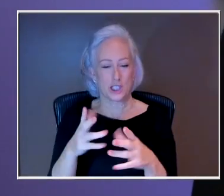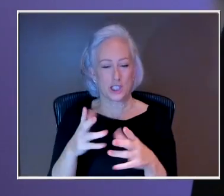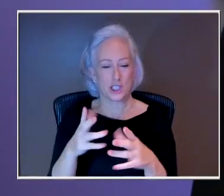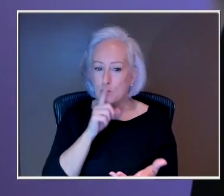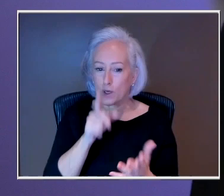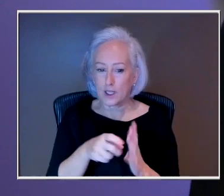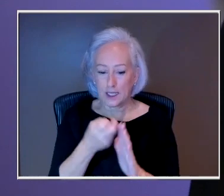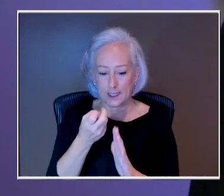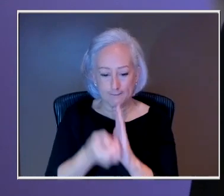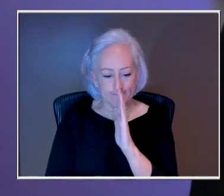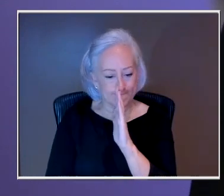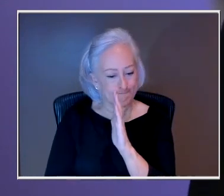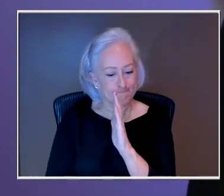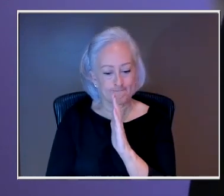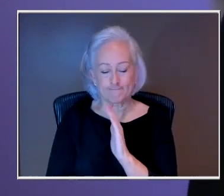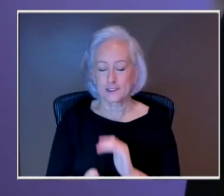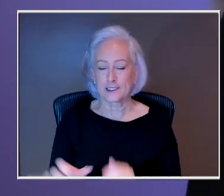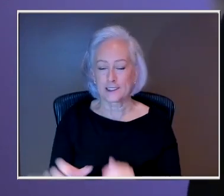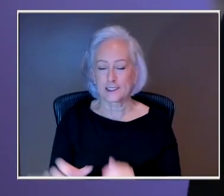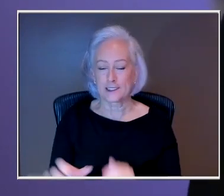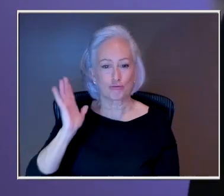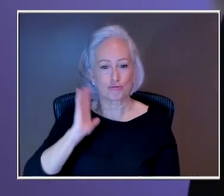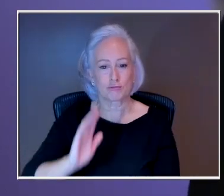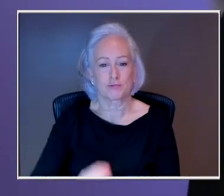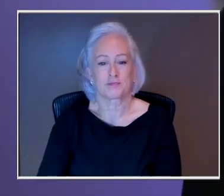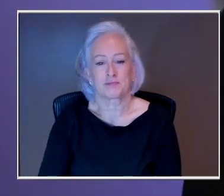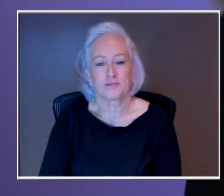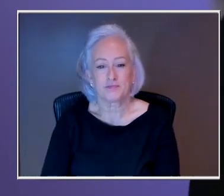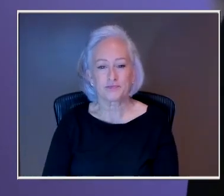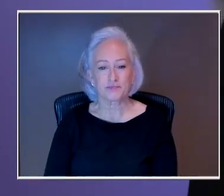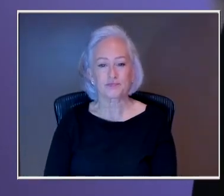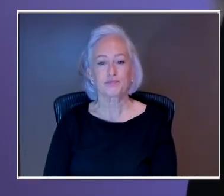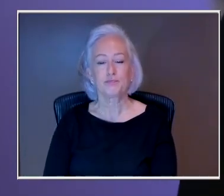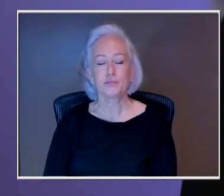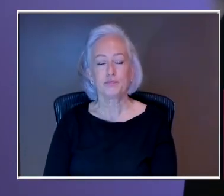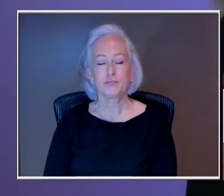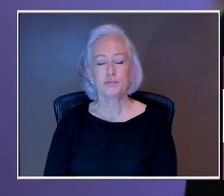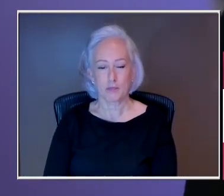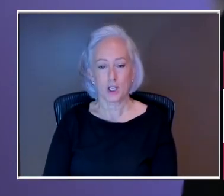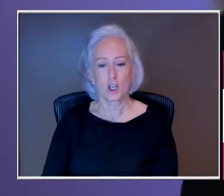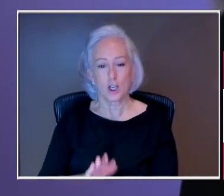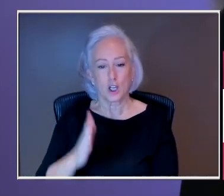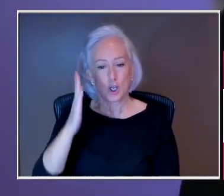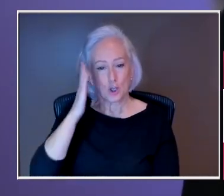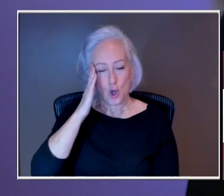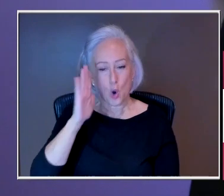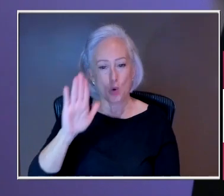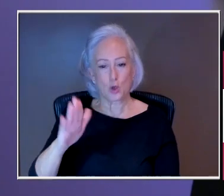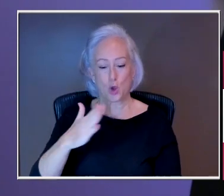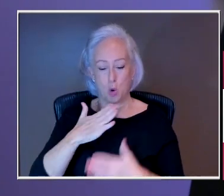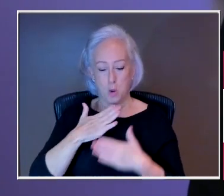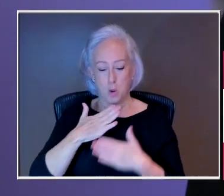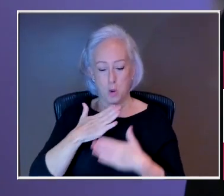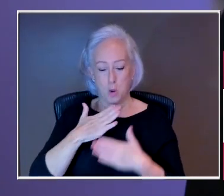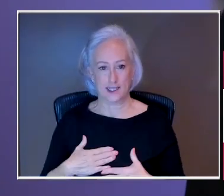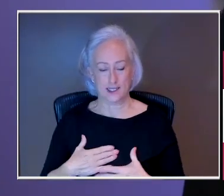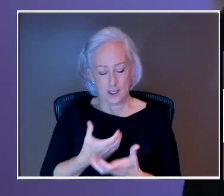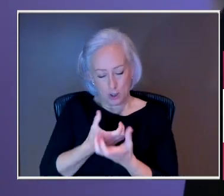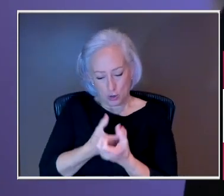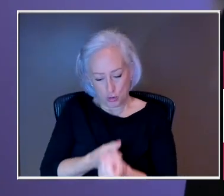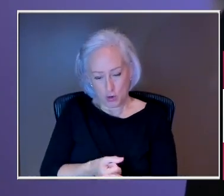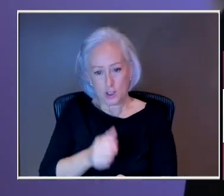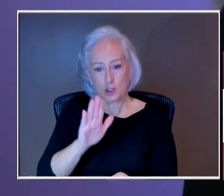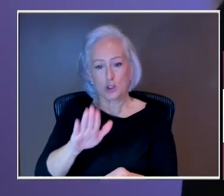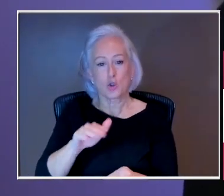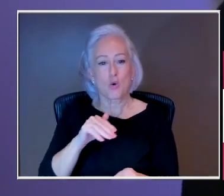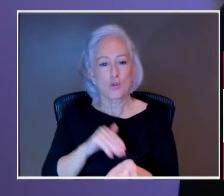not too long ago? I would definitely say learn your body and trust your doctors. If